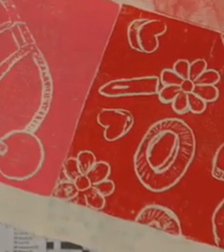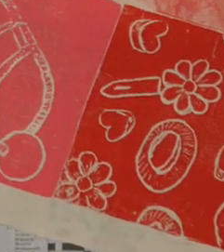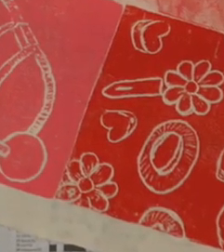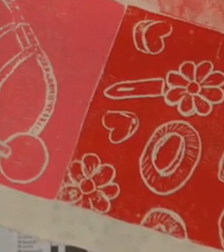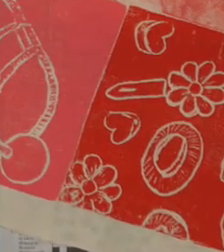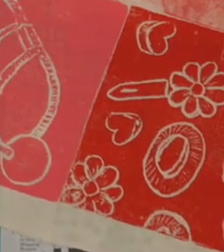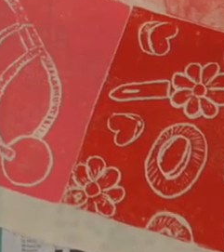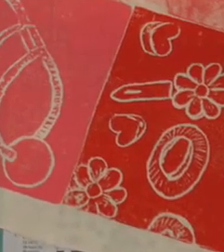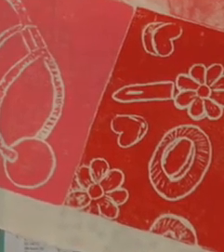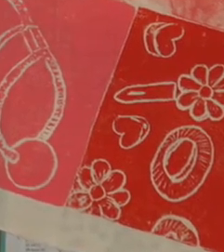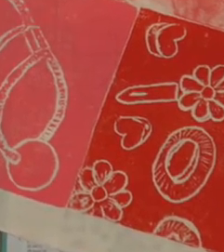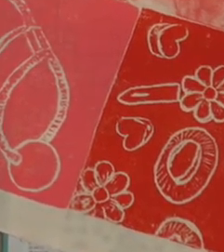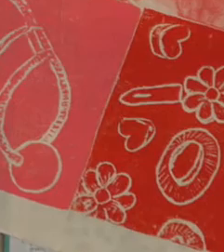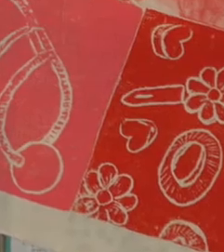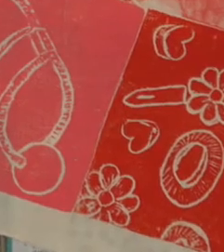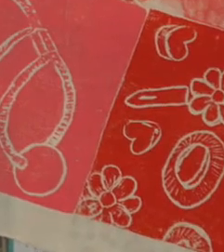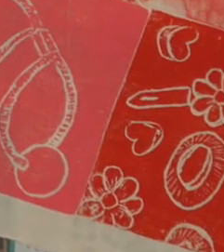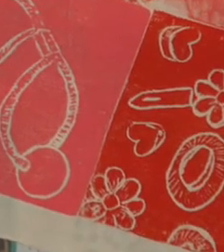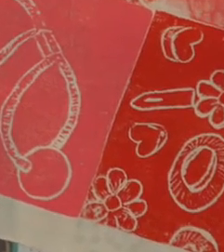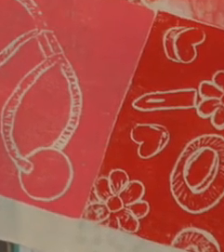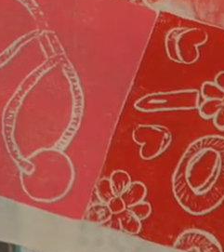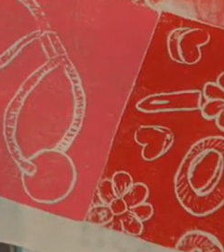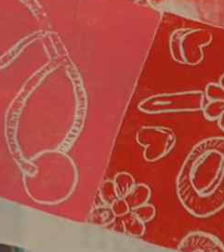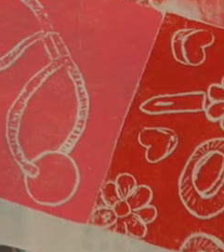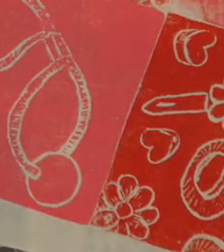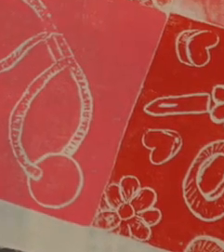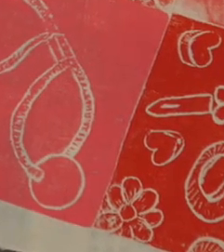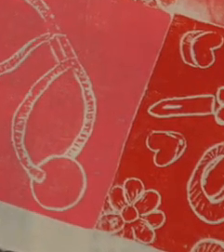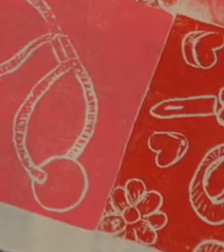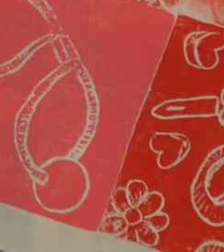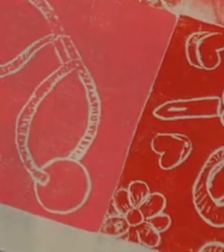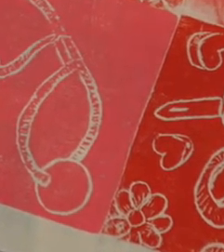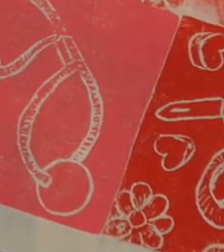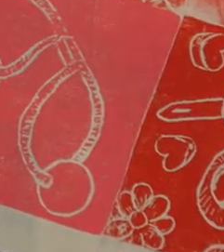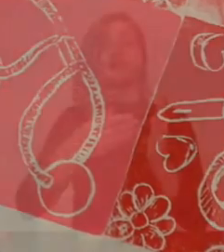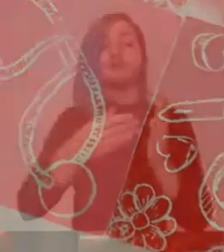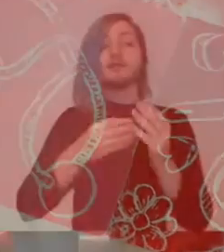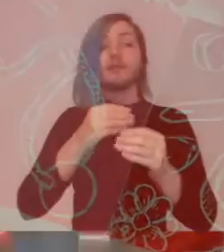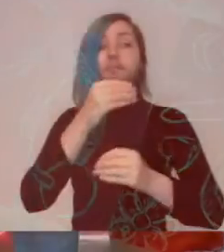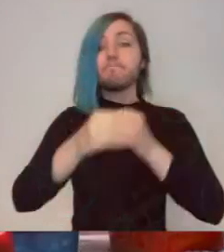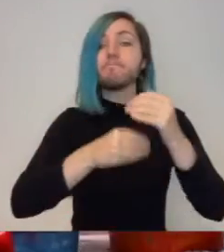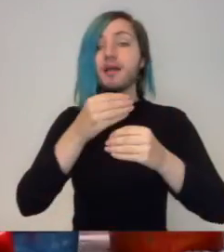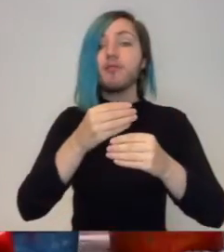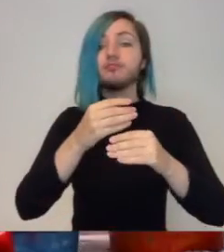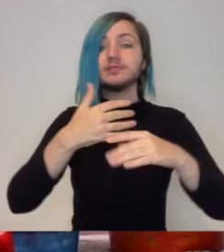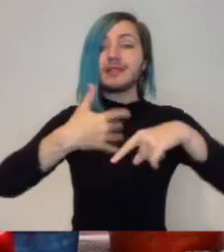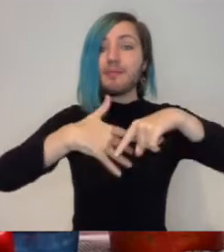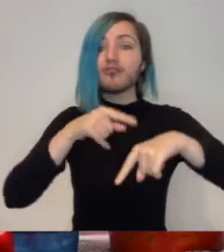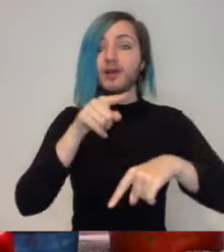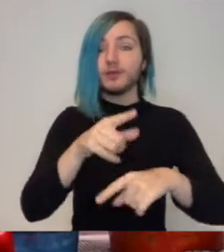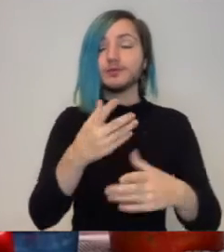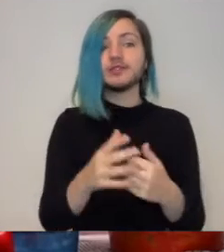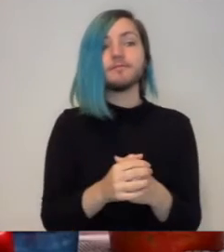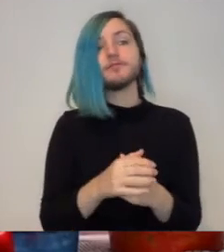draw doesn't show, so it comes up in white, and then the colour that you put on will show the illustration. So I'm going to be